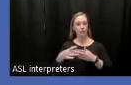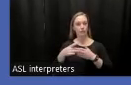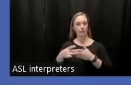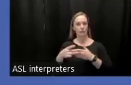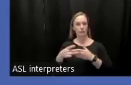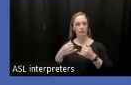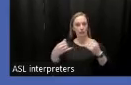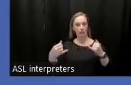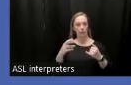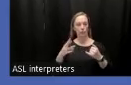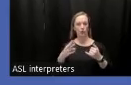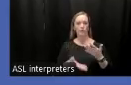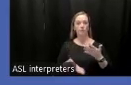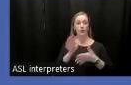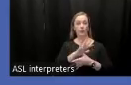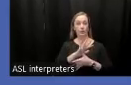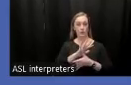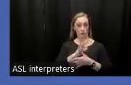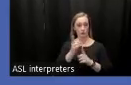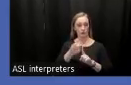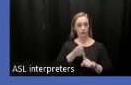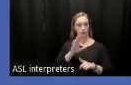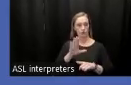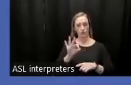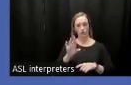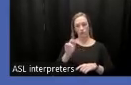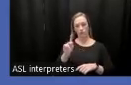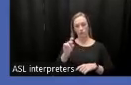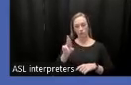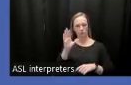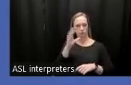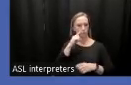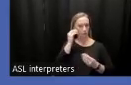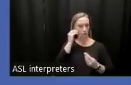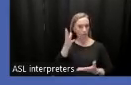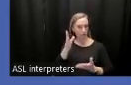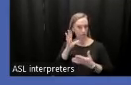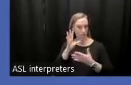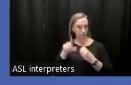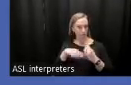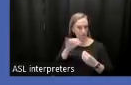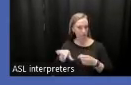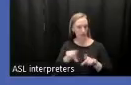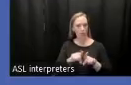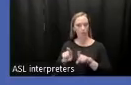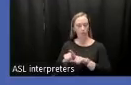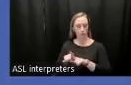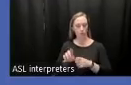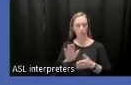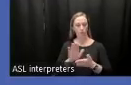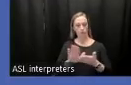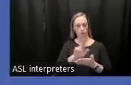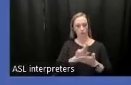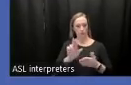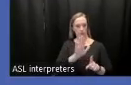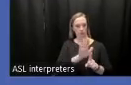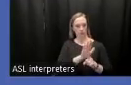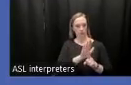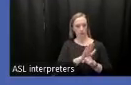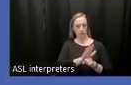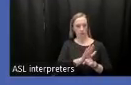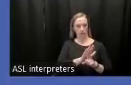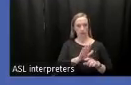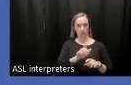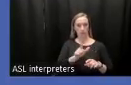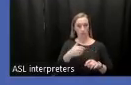priorities that may exist through your funder, and look for information about that, and also in the institutions. Do you have guidance you would